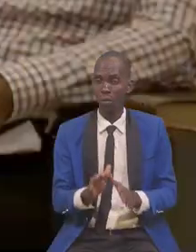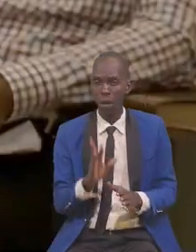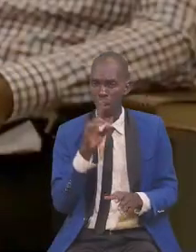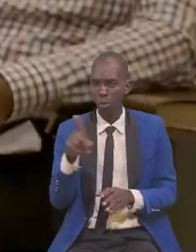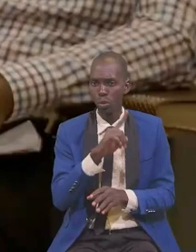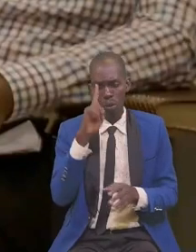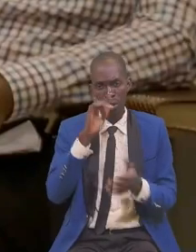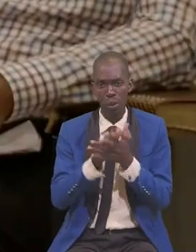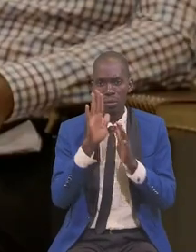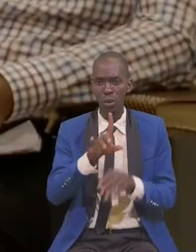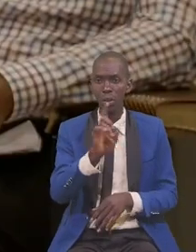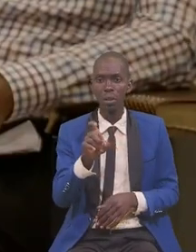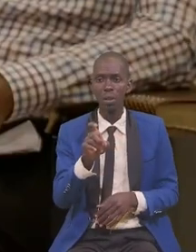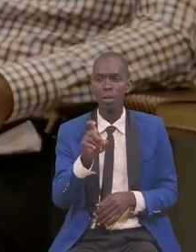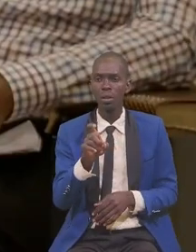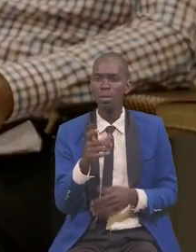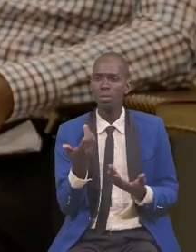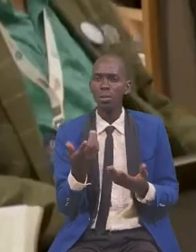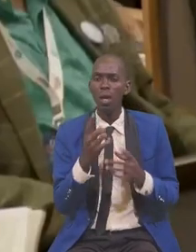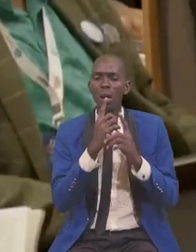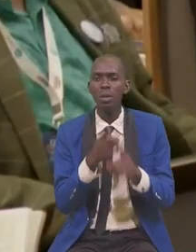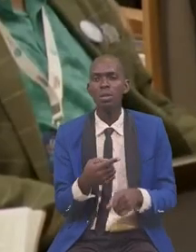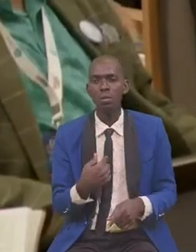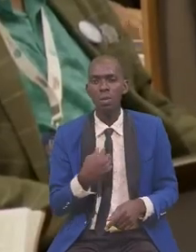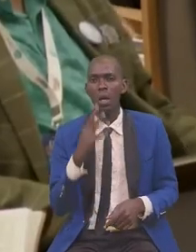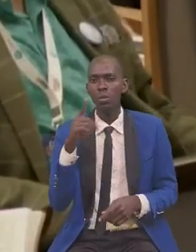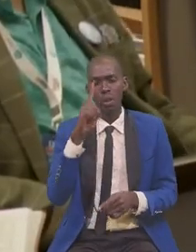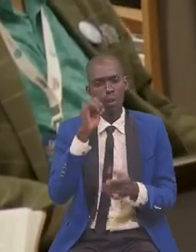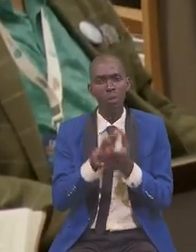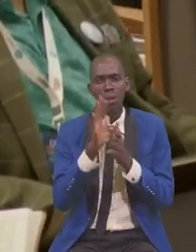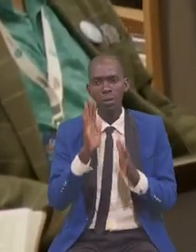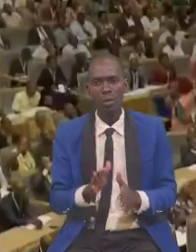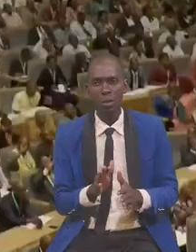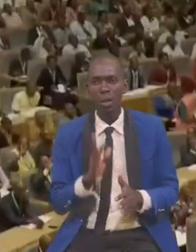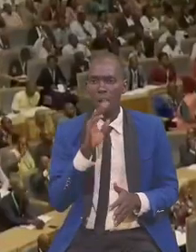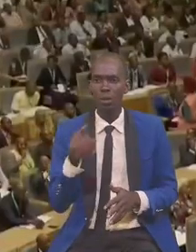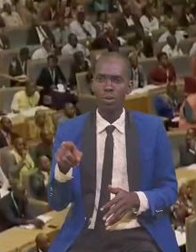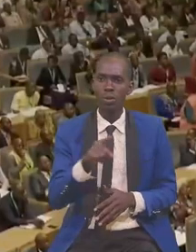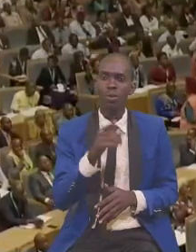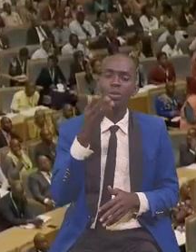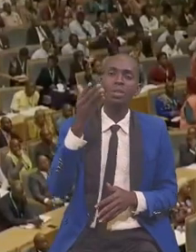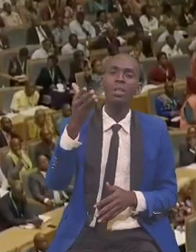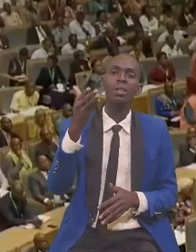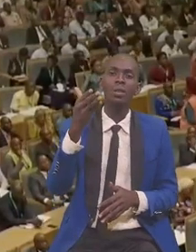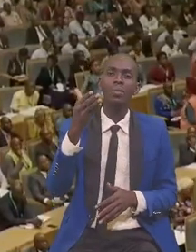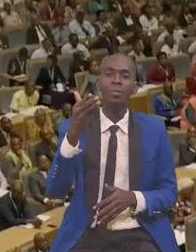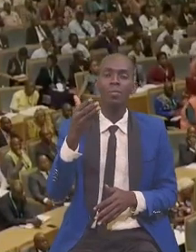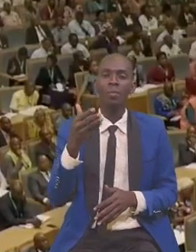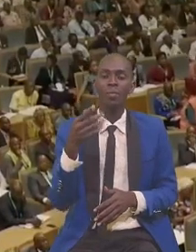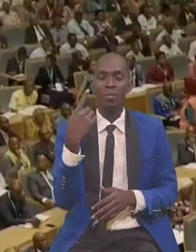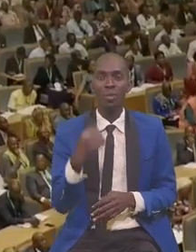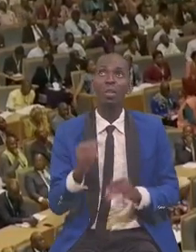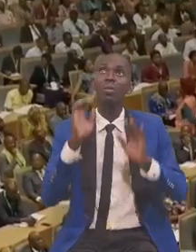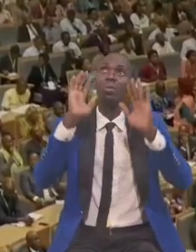believers? Are they here? Are they up there? The signs